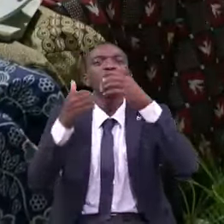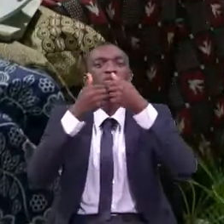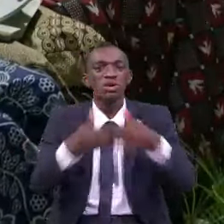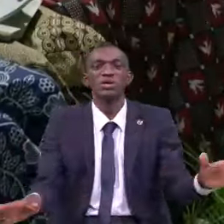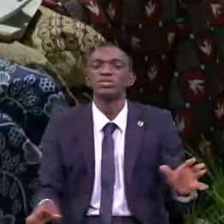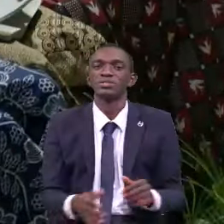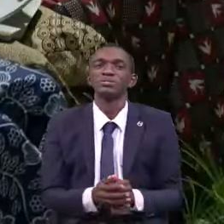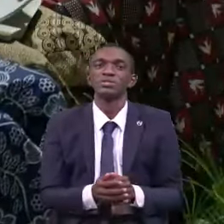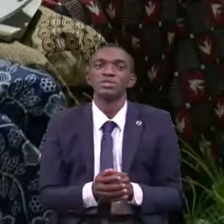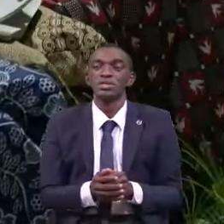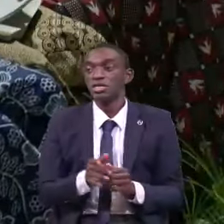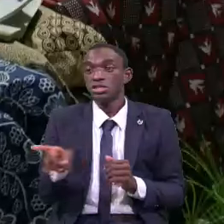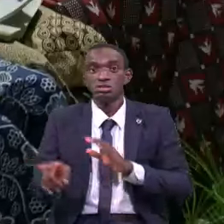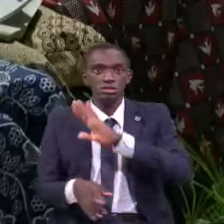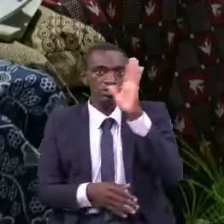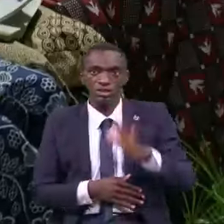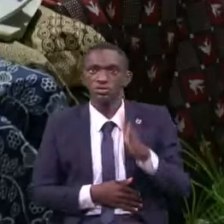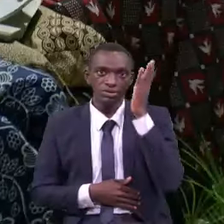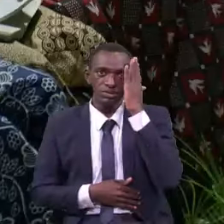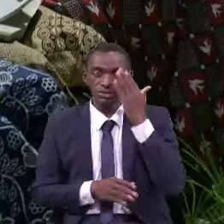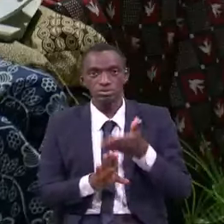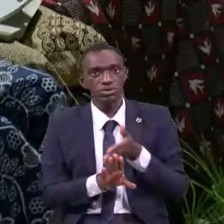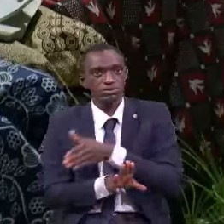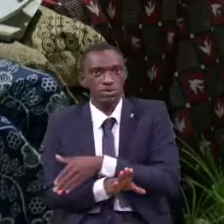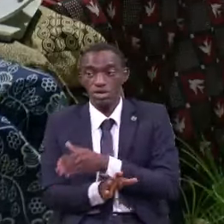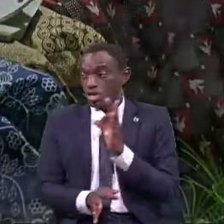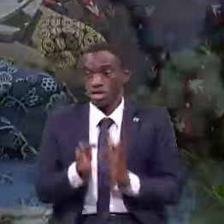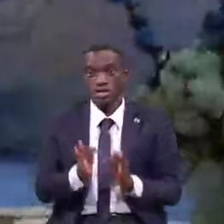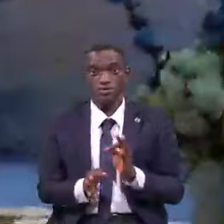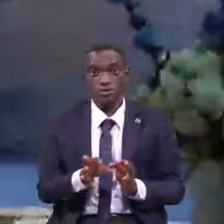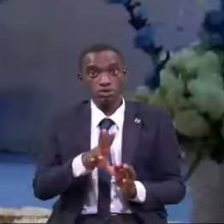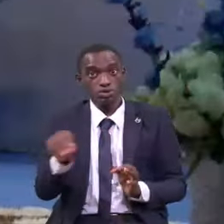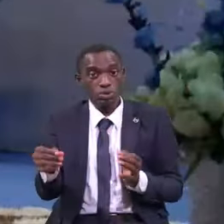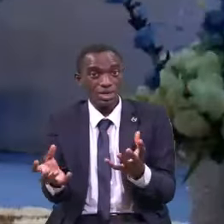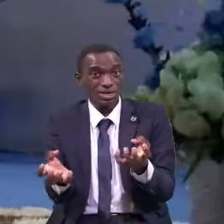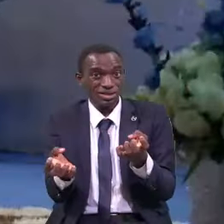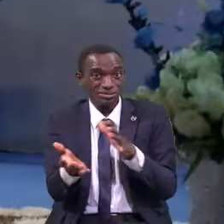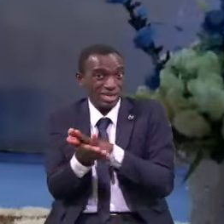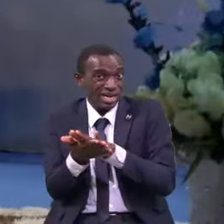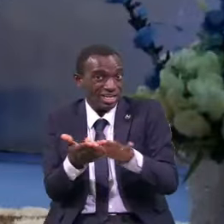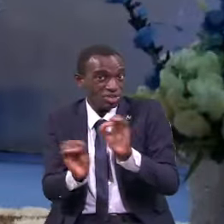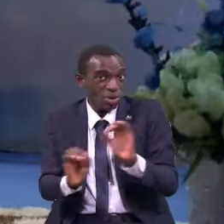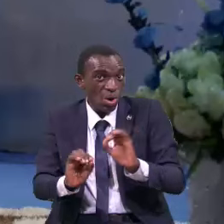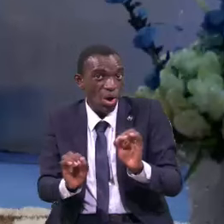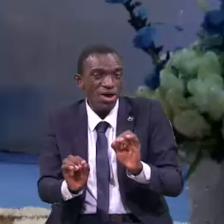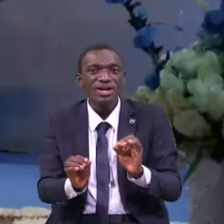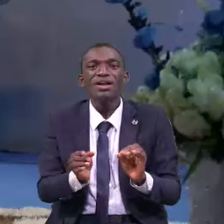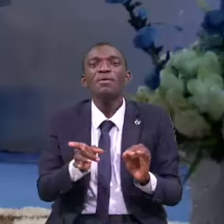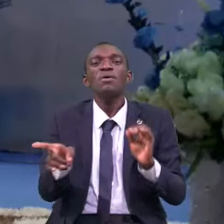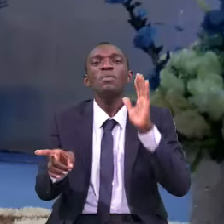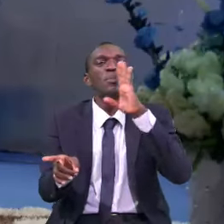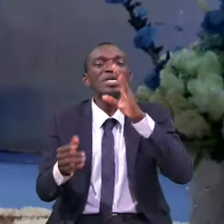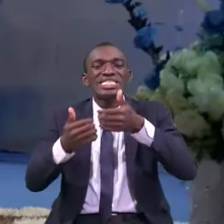The leper knew that if there was no cleansing, he'll be separated from